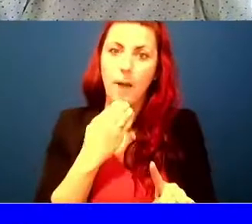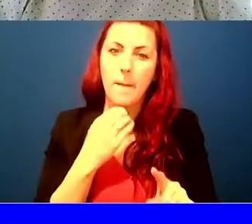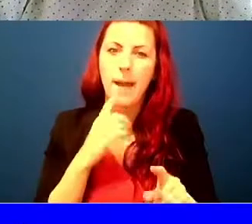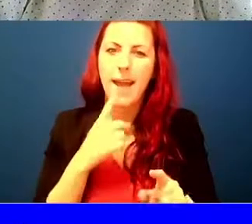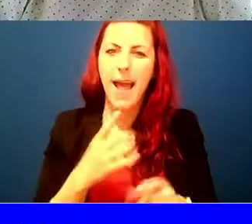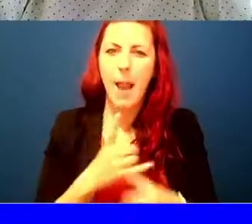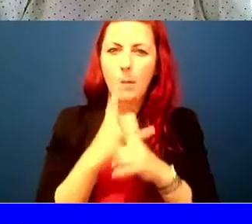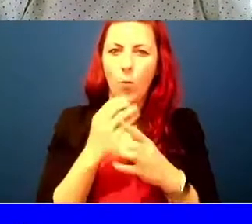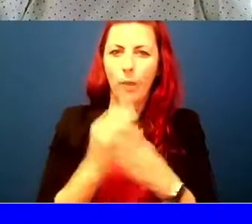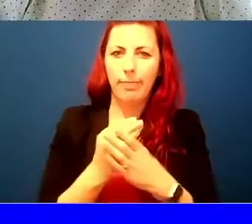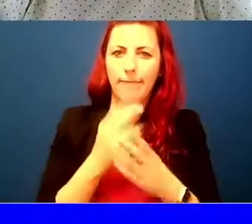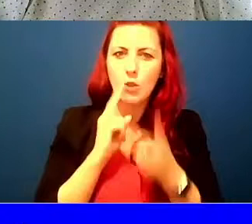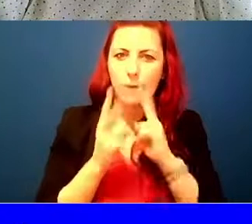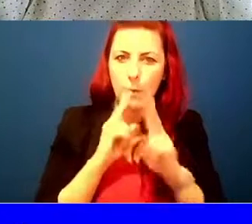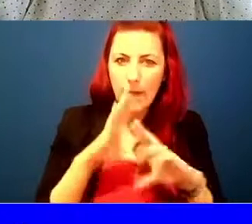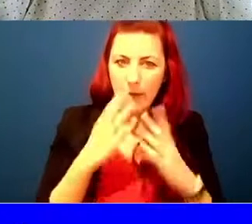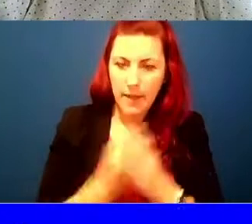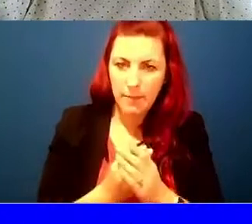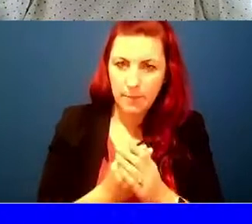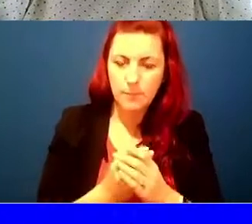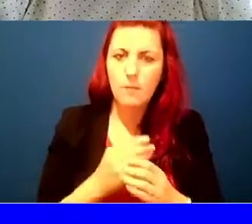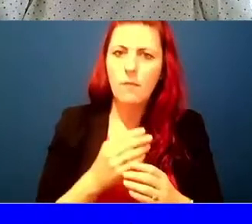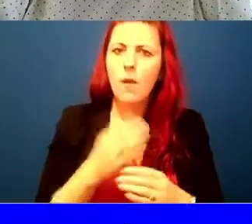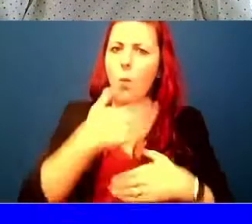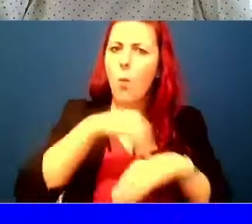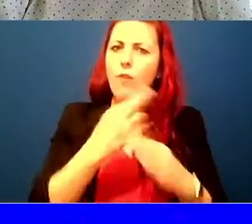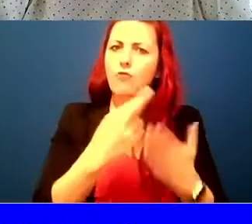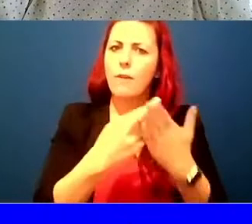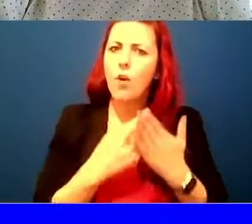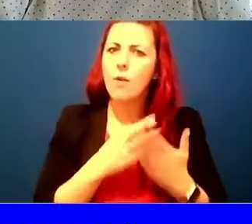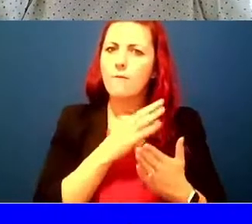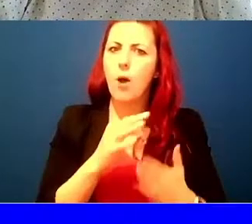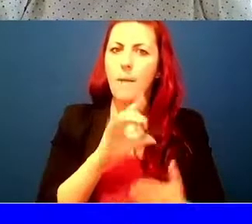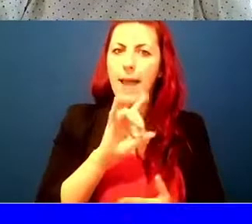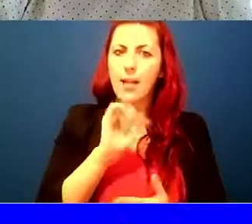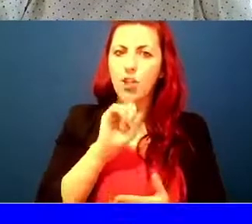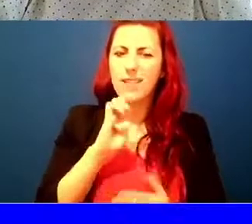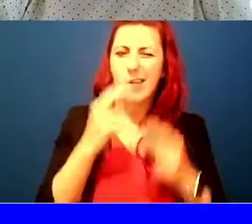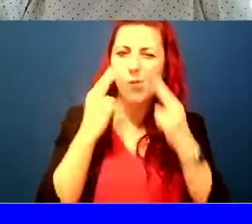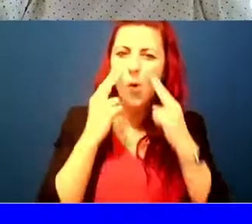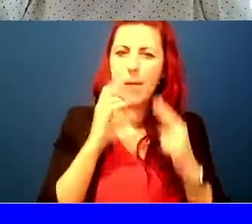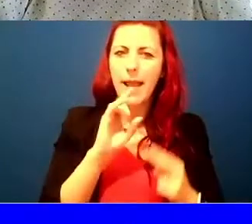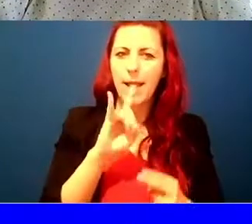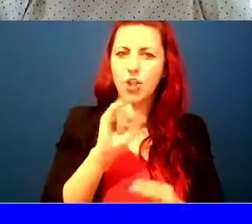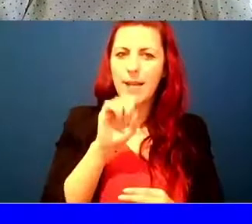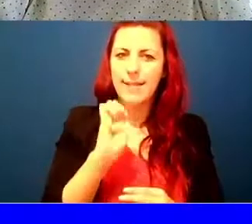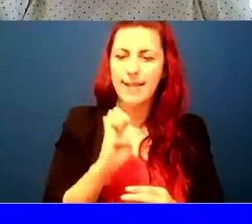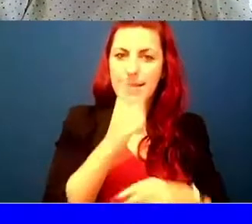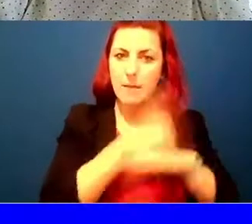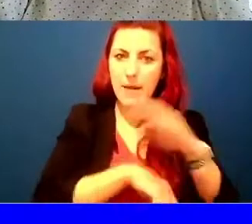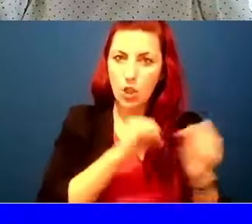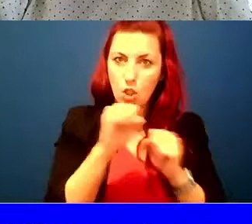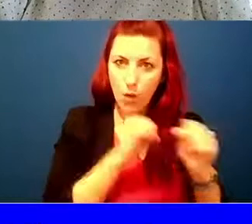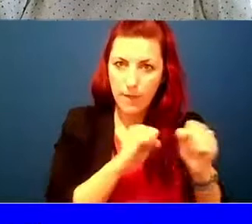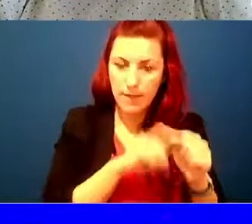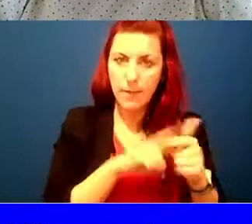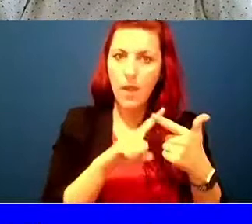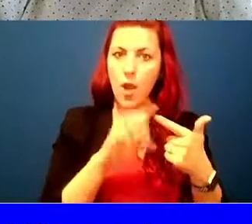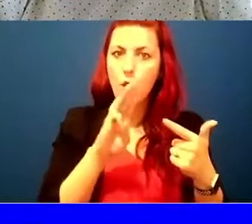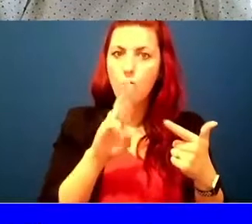The sources of the referrals come from the HSE, primarily HSE disability services, also from the probation